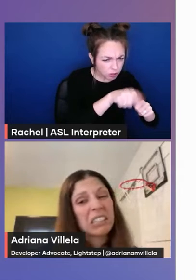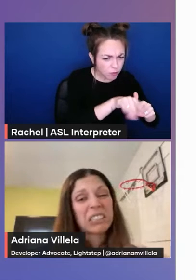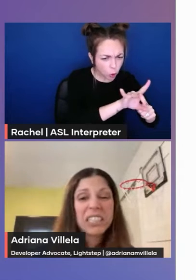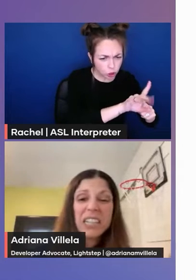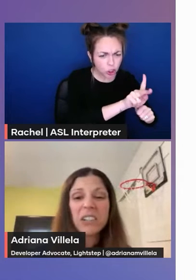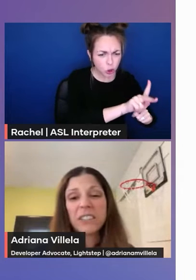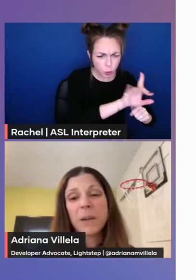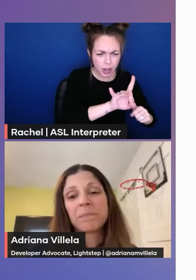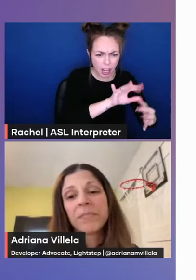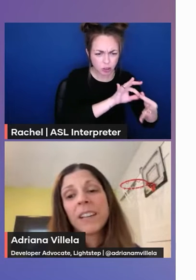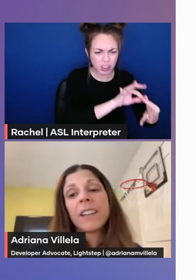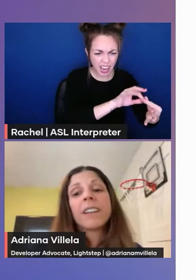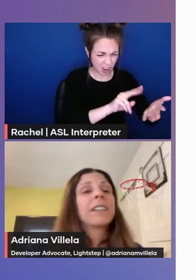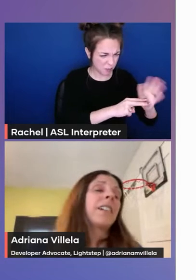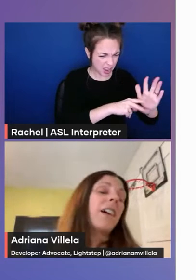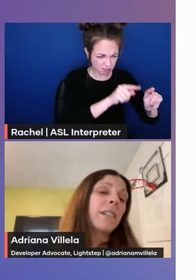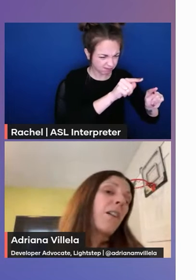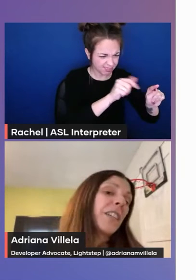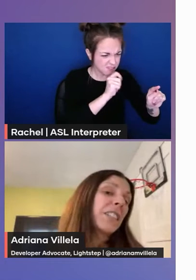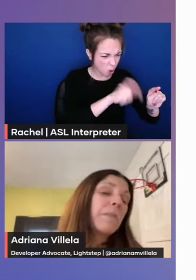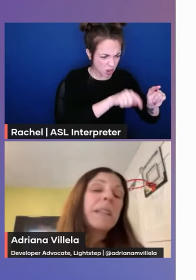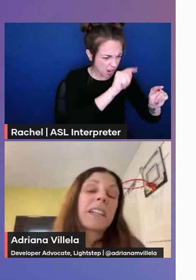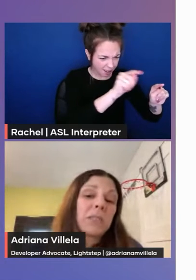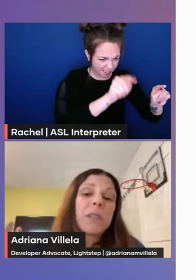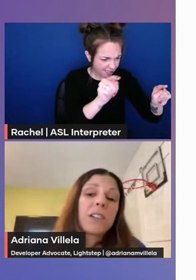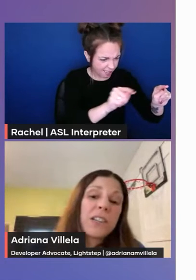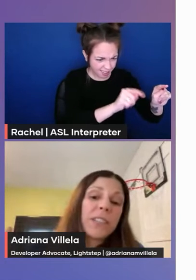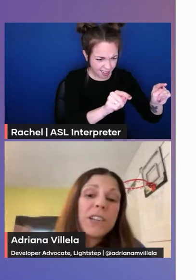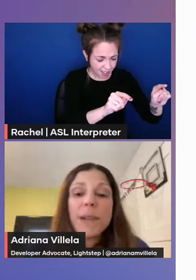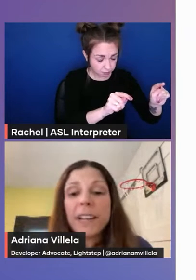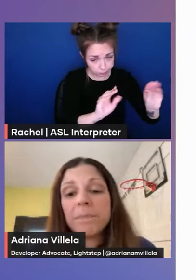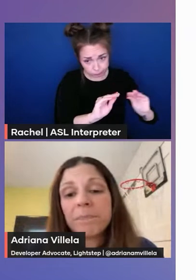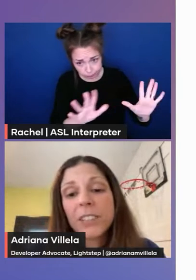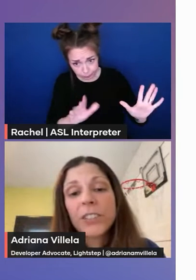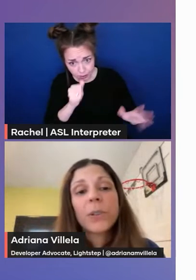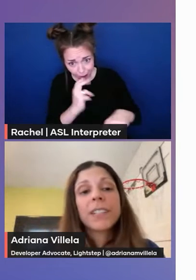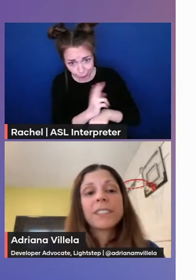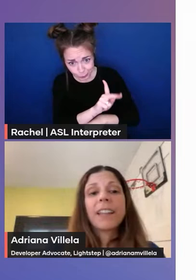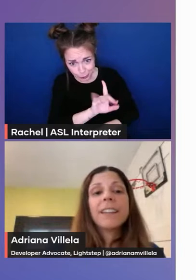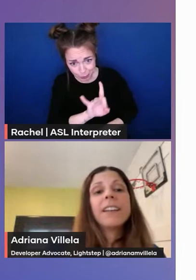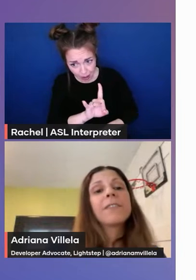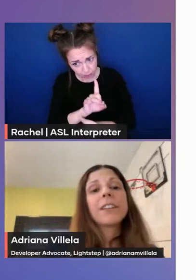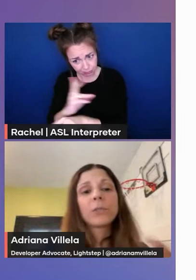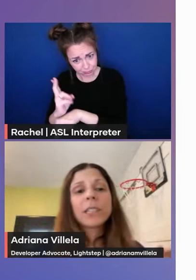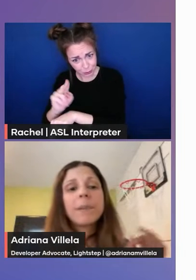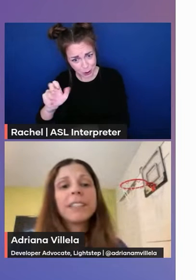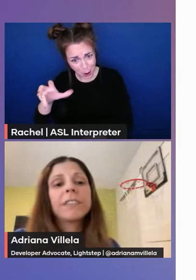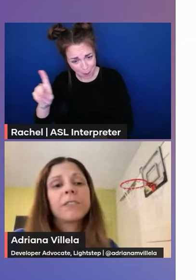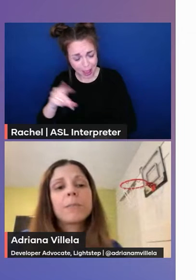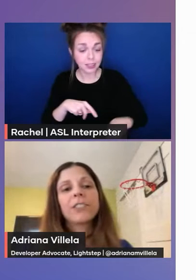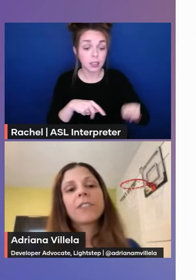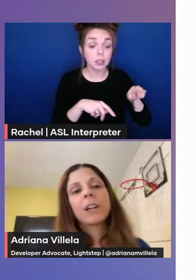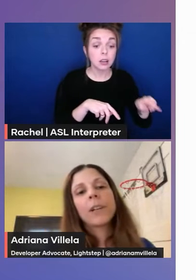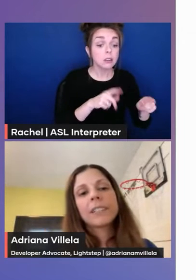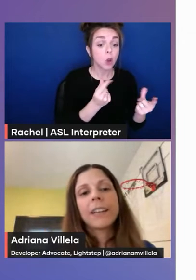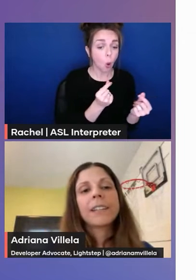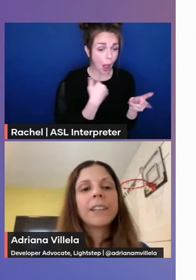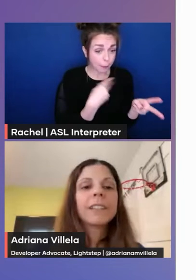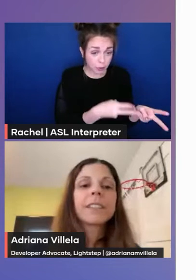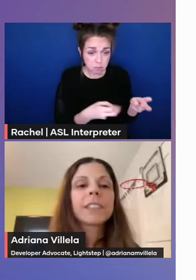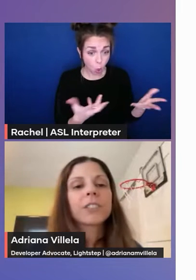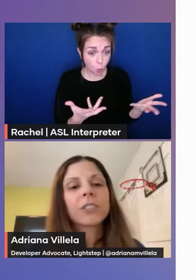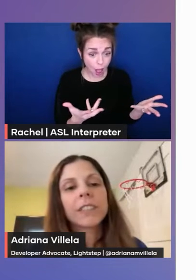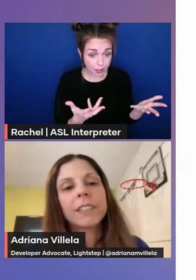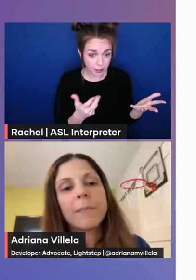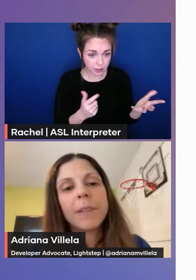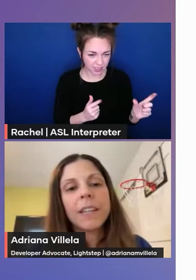don't actually need all of them, obviously, because we are using Nomad. So instead, the only piece of information that I want to take